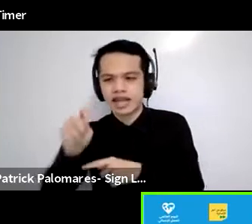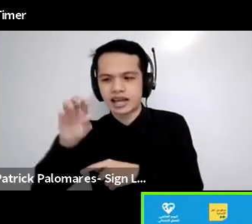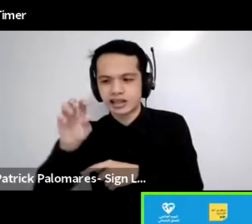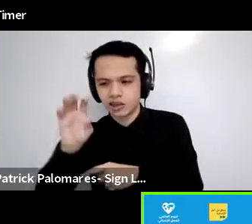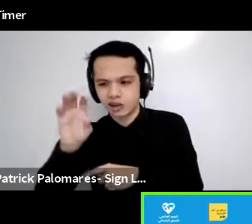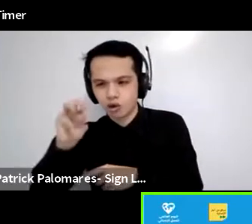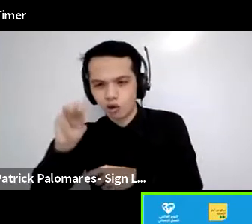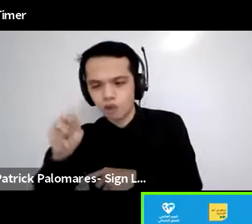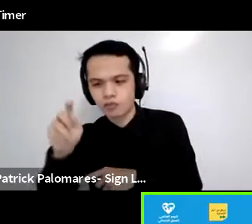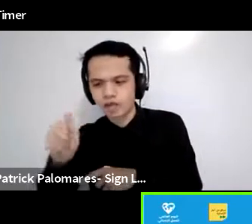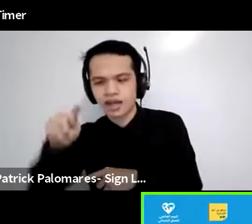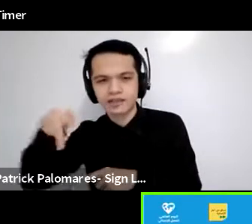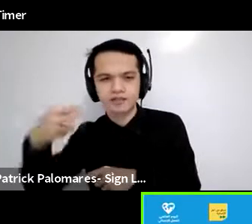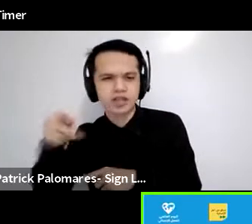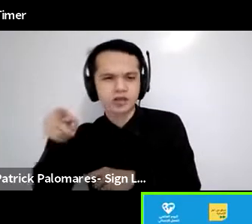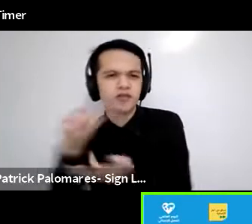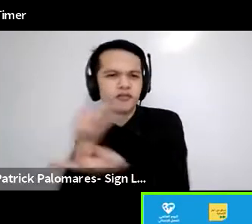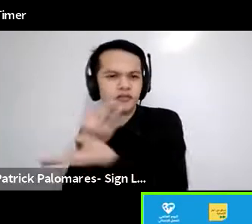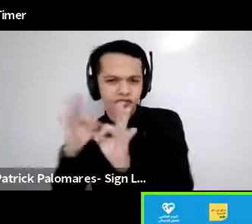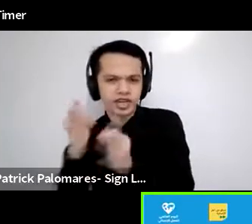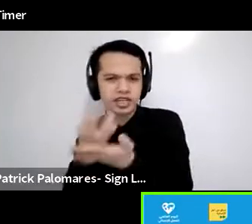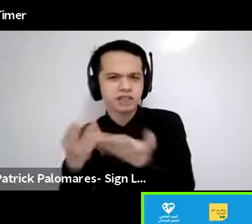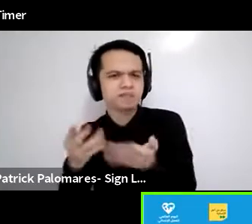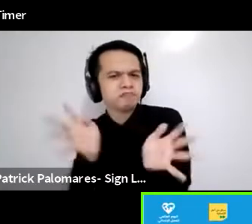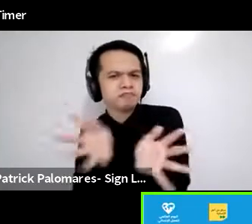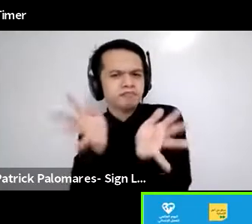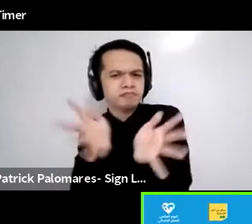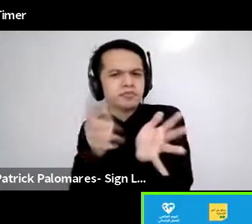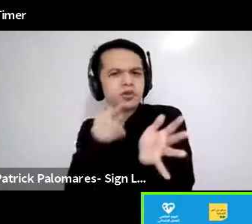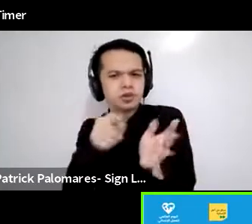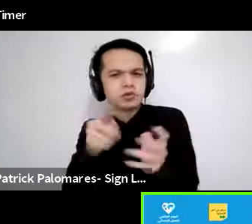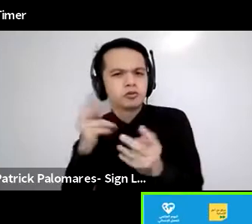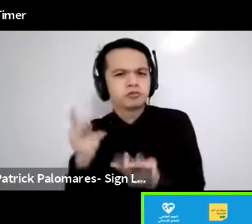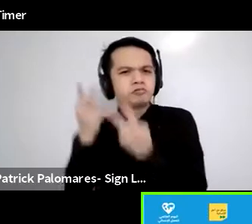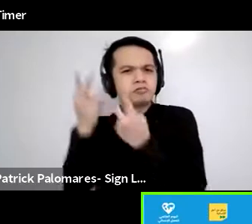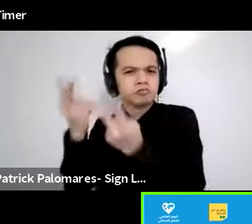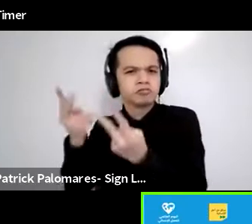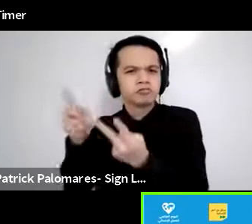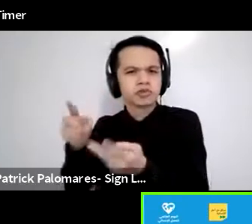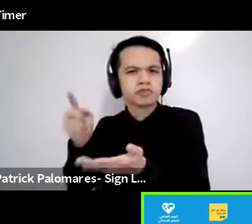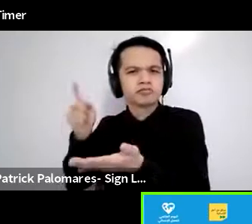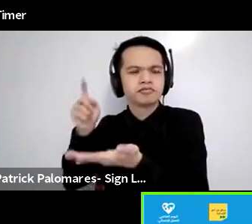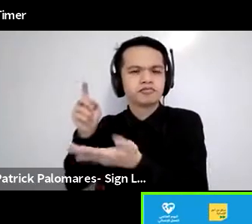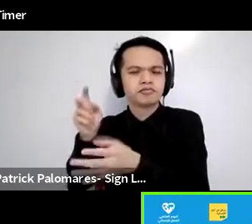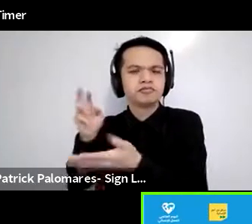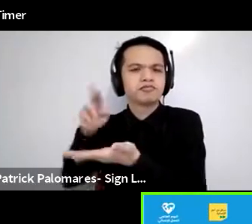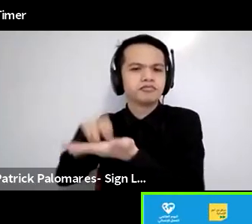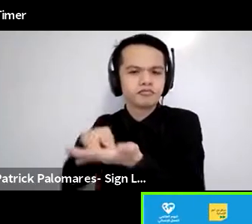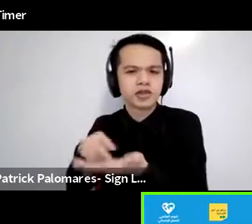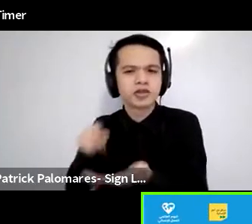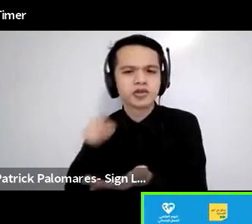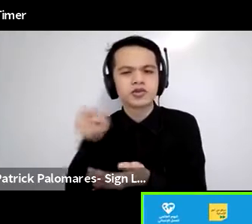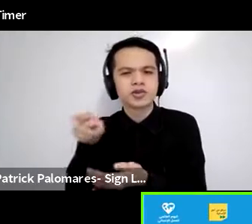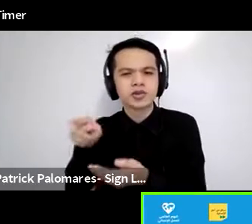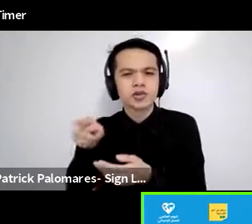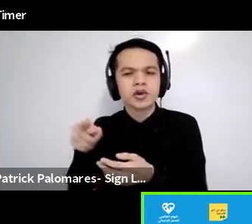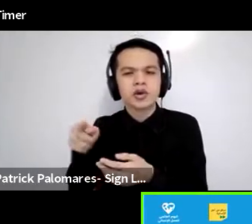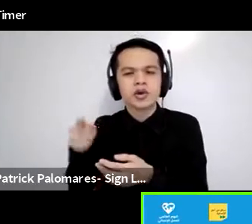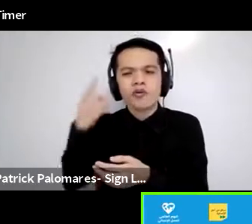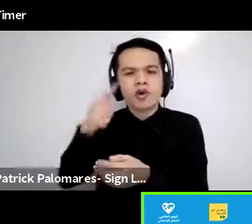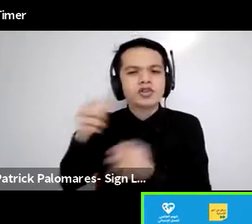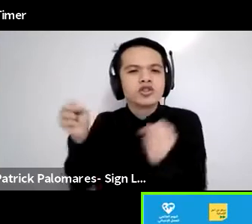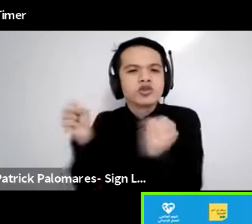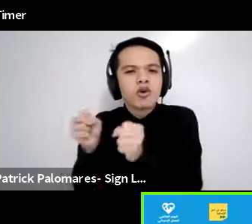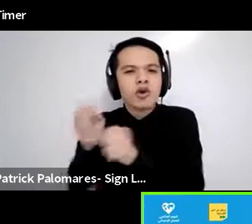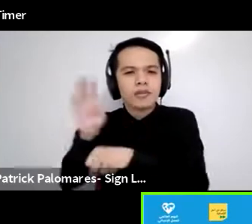ccap.com.ph. It's a free resource. I'd urge everybody to sign in on it. It's designed to help small businesses recover from